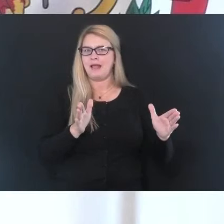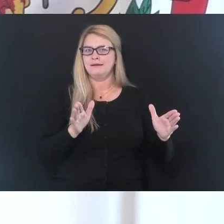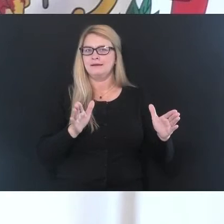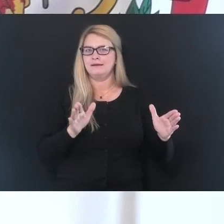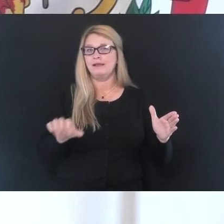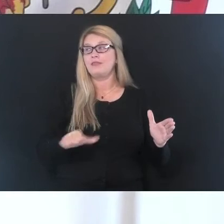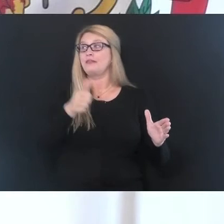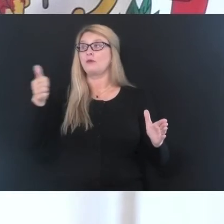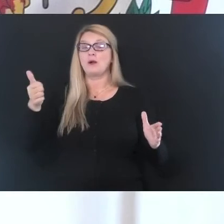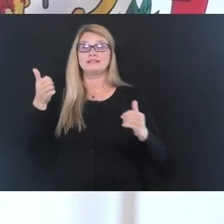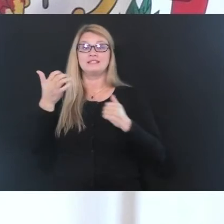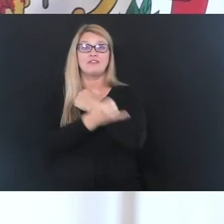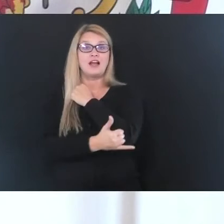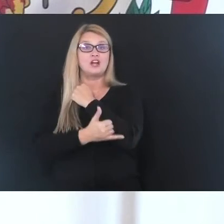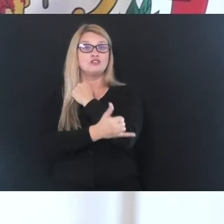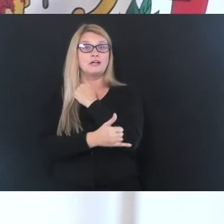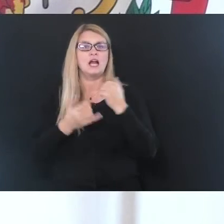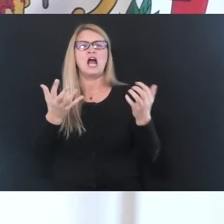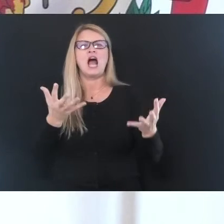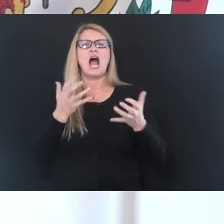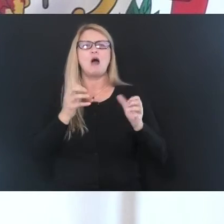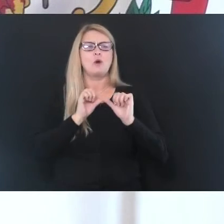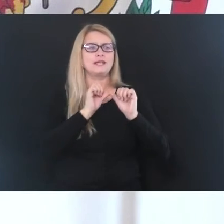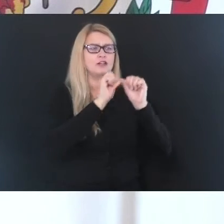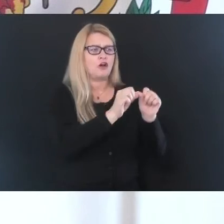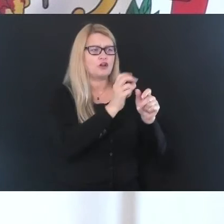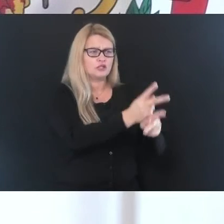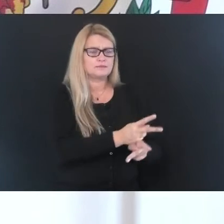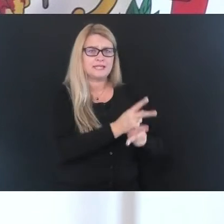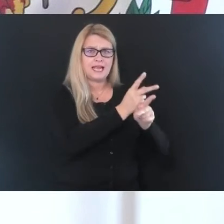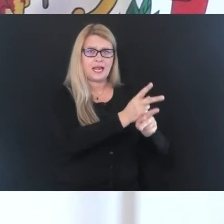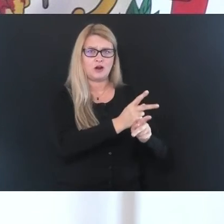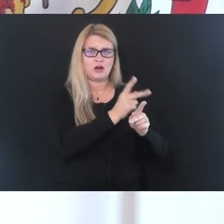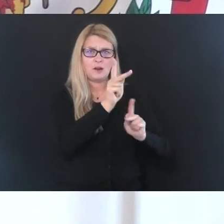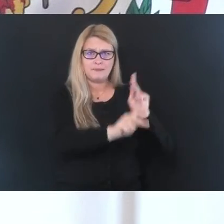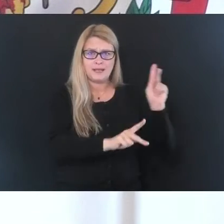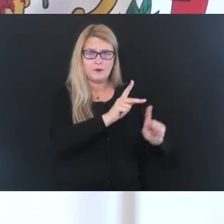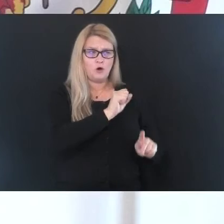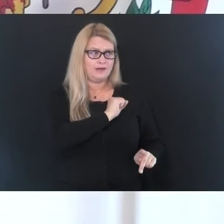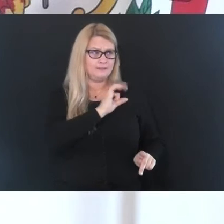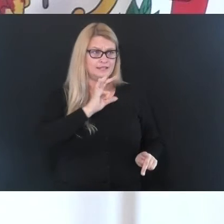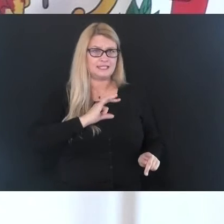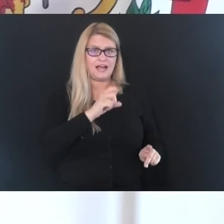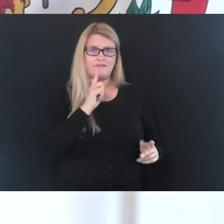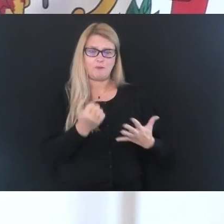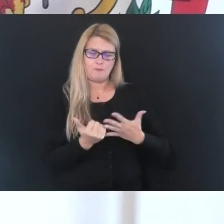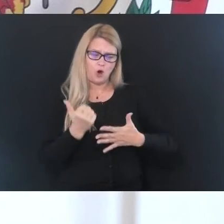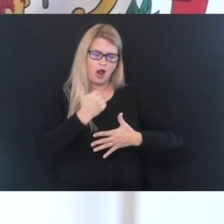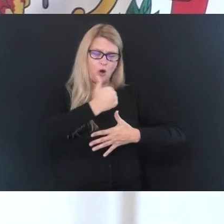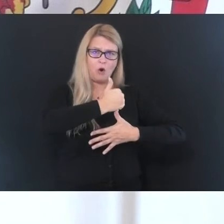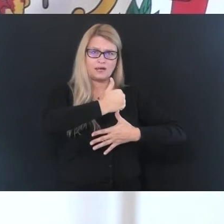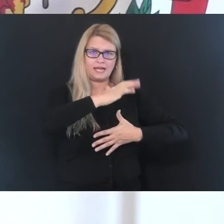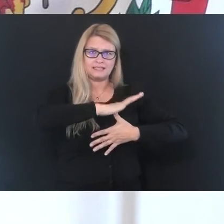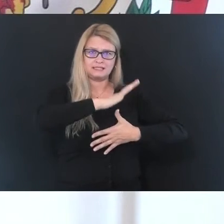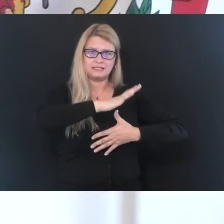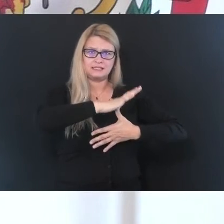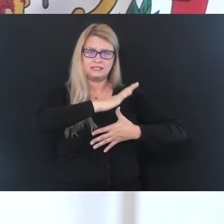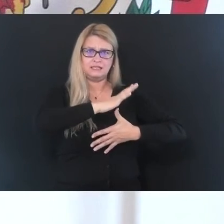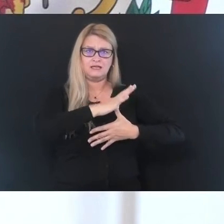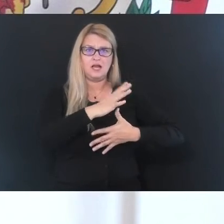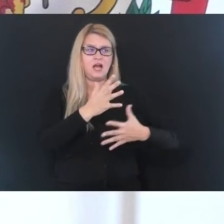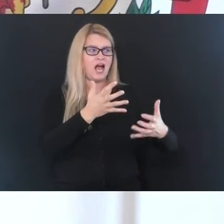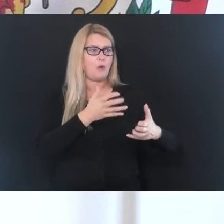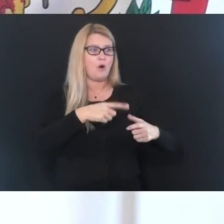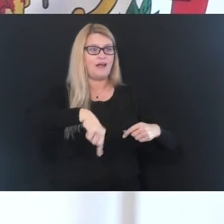I told my team that I wanted the long-term care residents and the staff prioritized and wanted the first doses